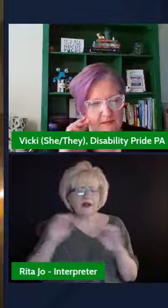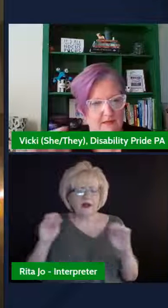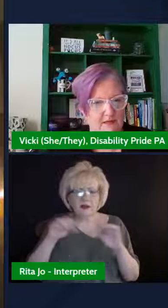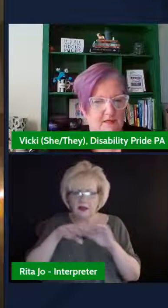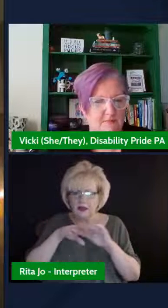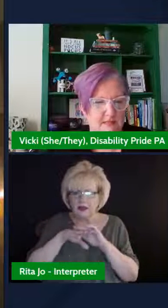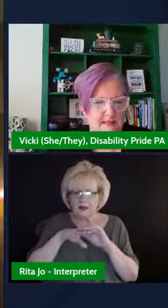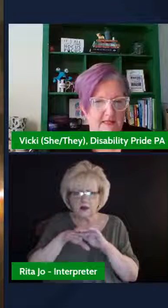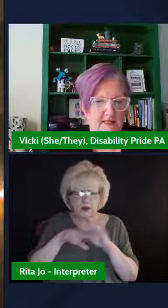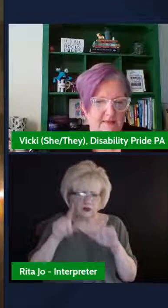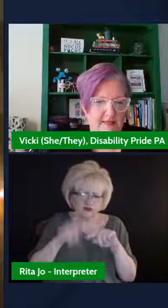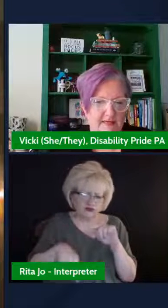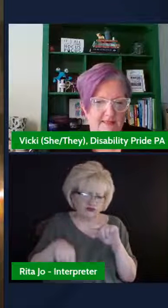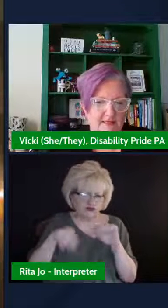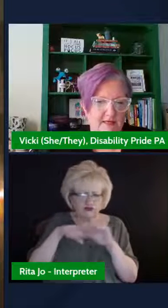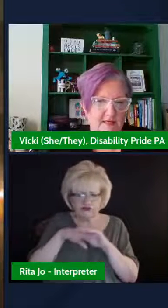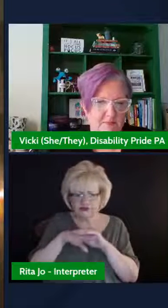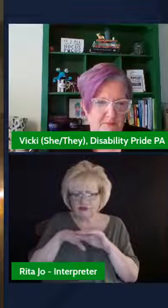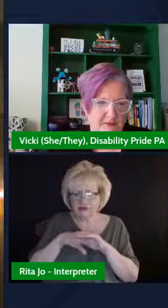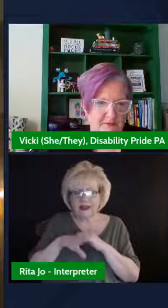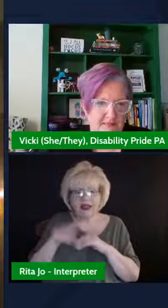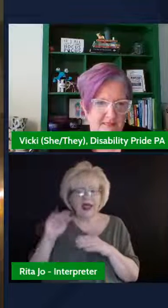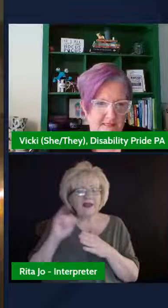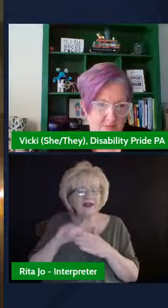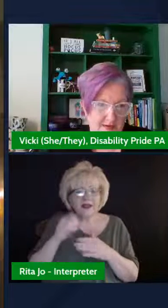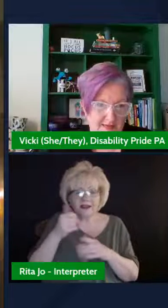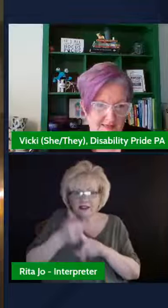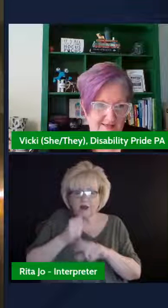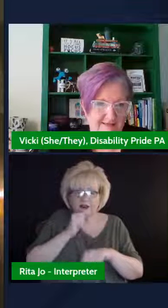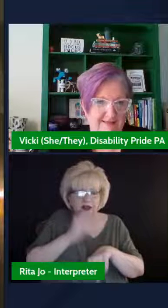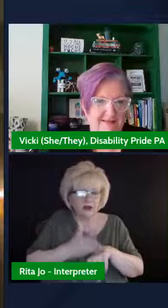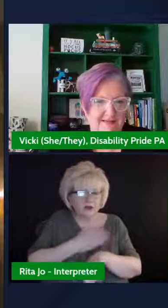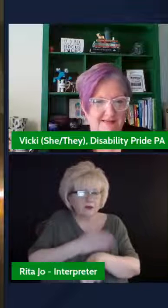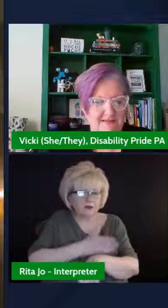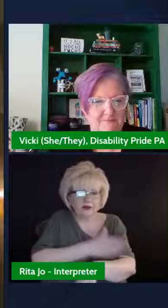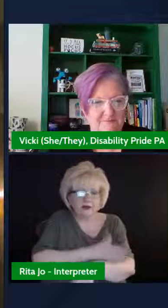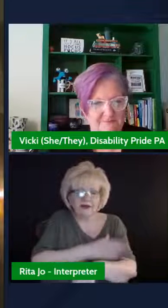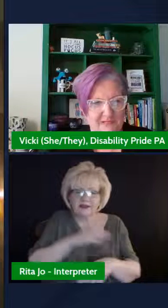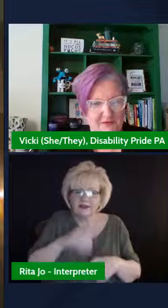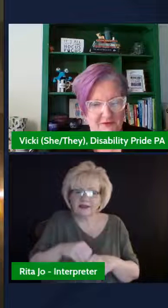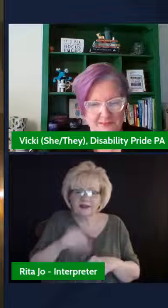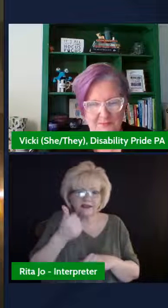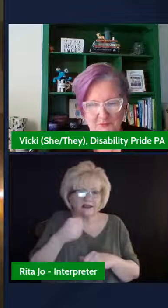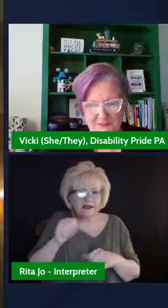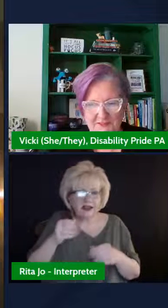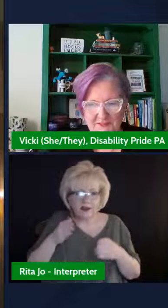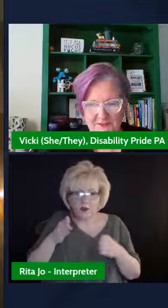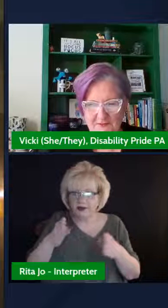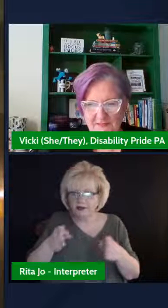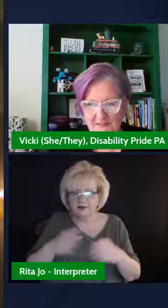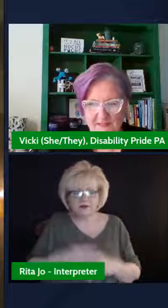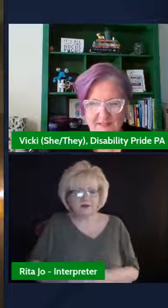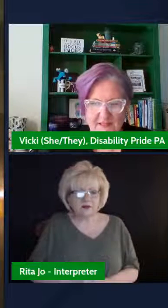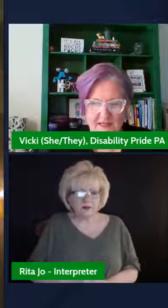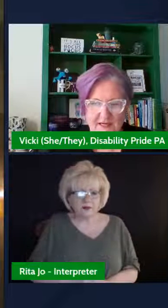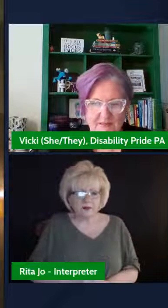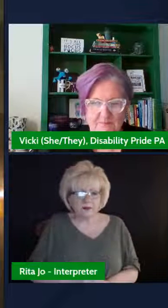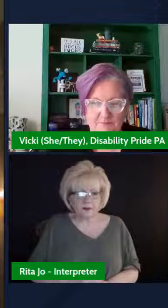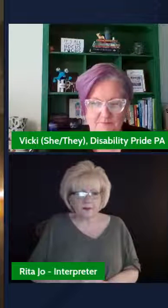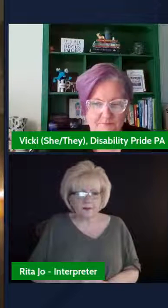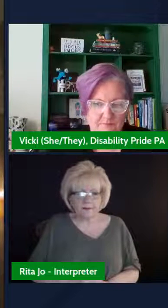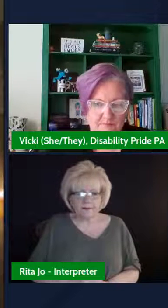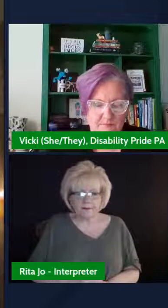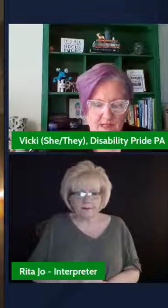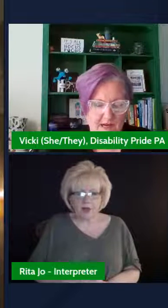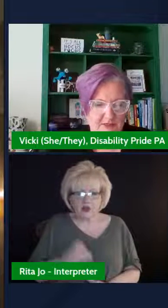been, and that has not gotten better in any way, Yeah. um, across the board. So,